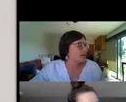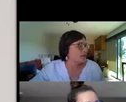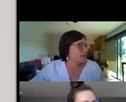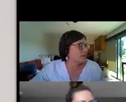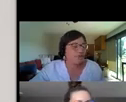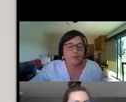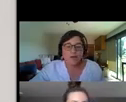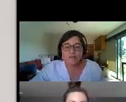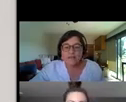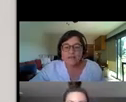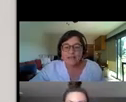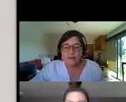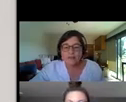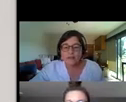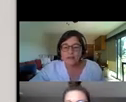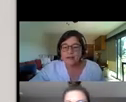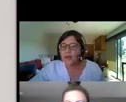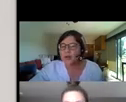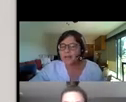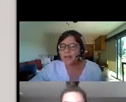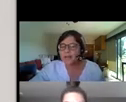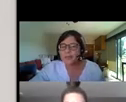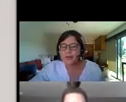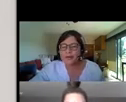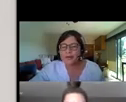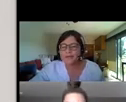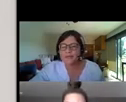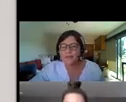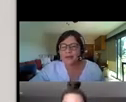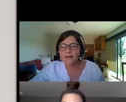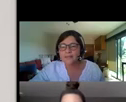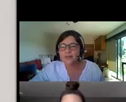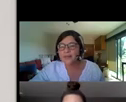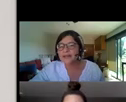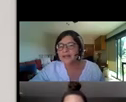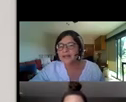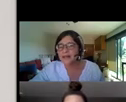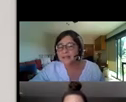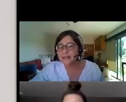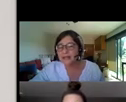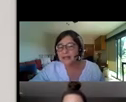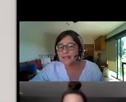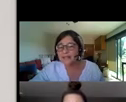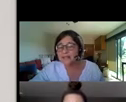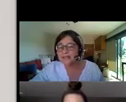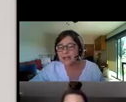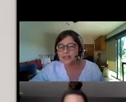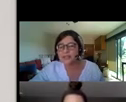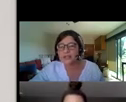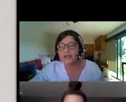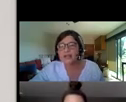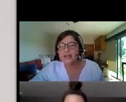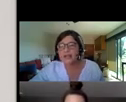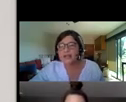And as you can see from all of these labels, a little bit more on, so in the 1980 census,